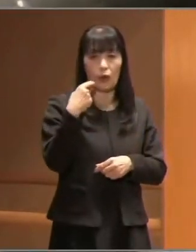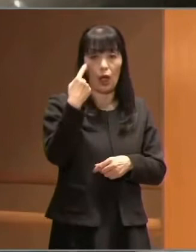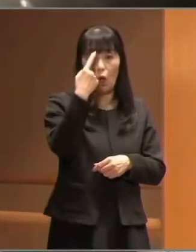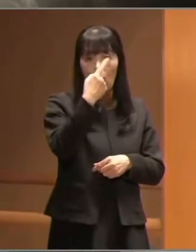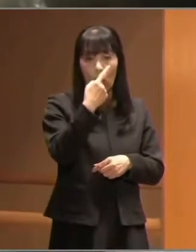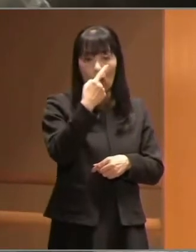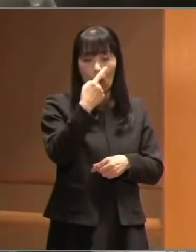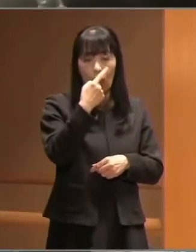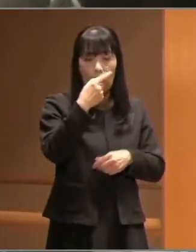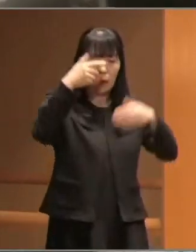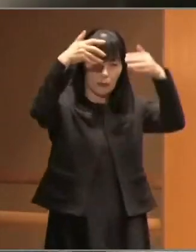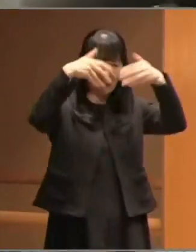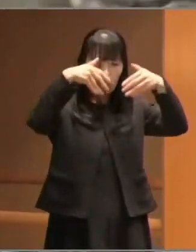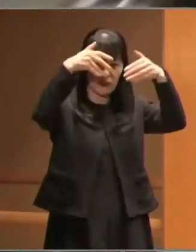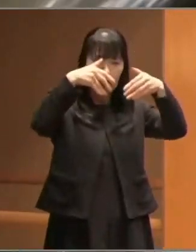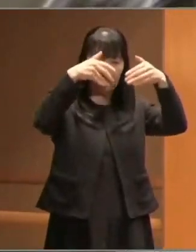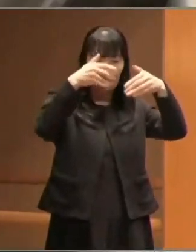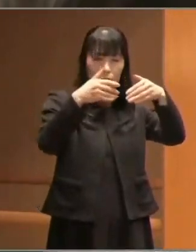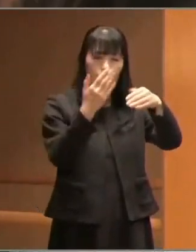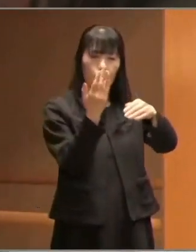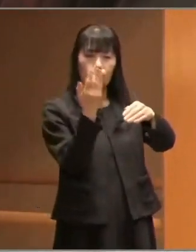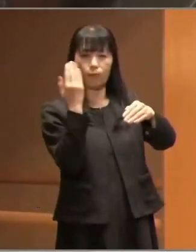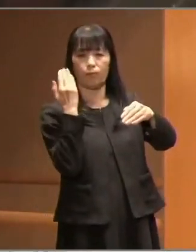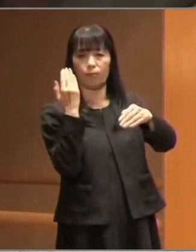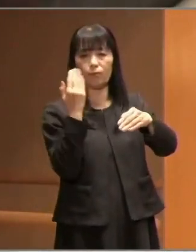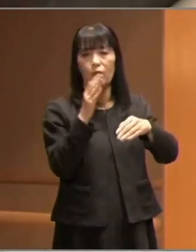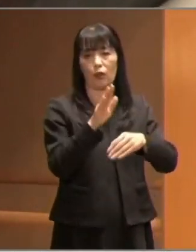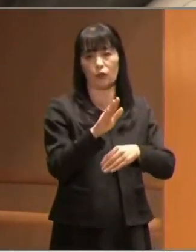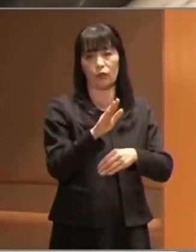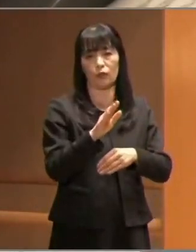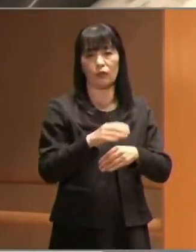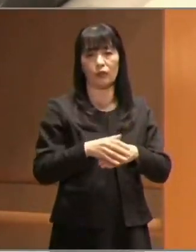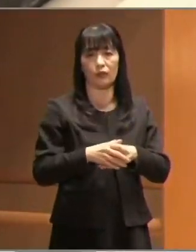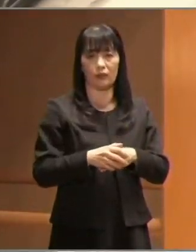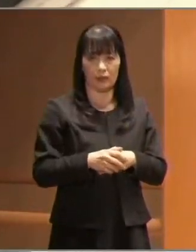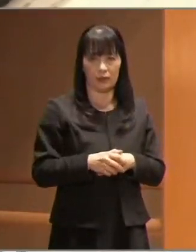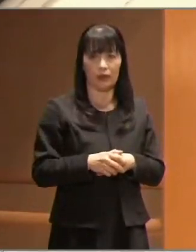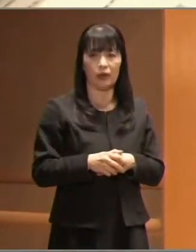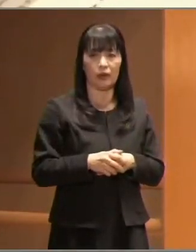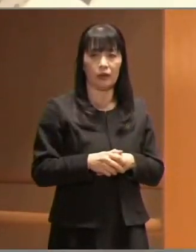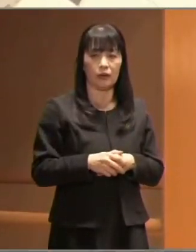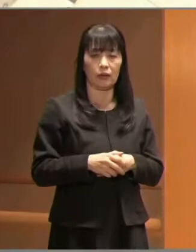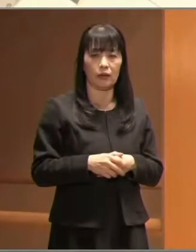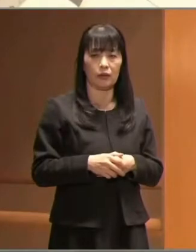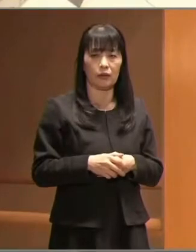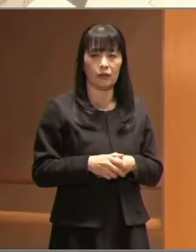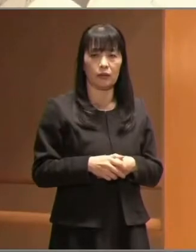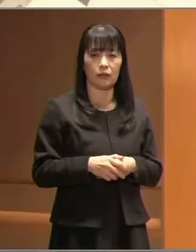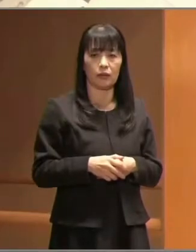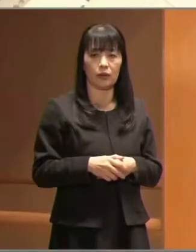face is almost over the water.